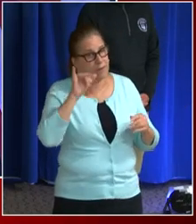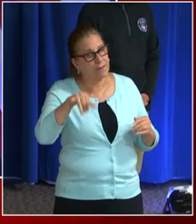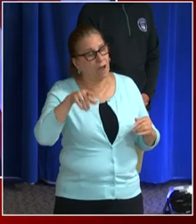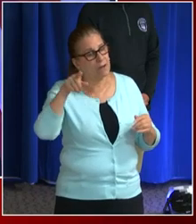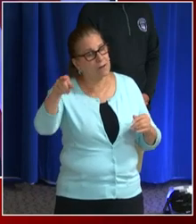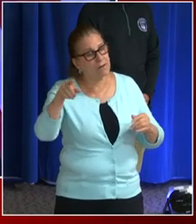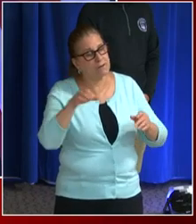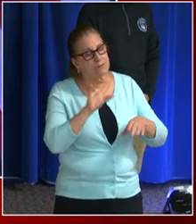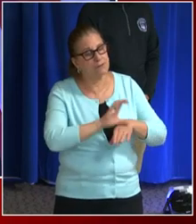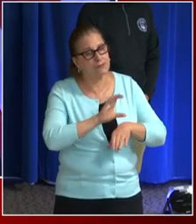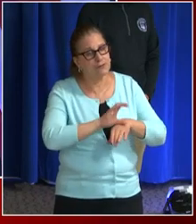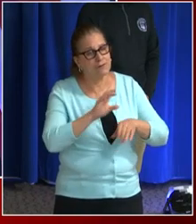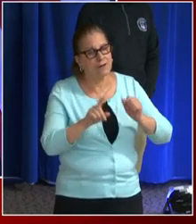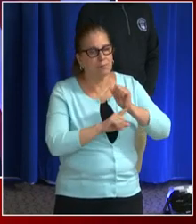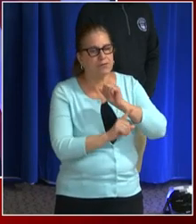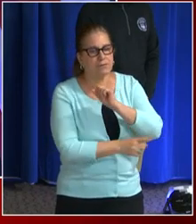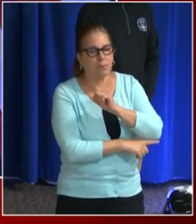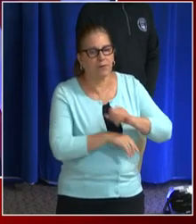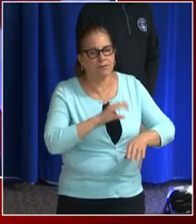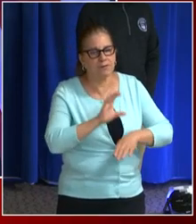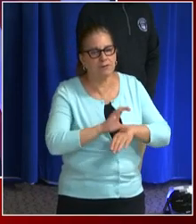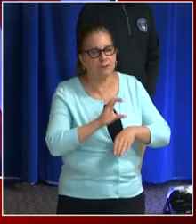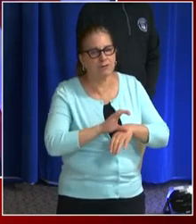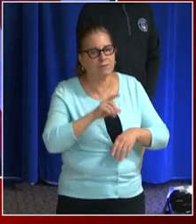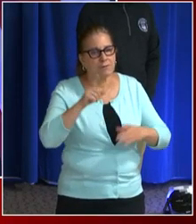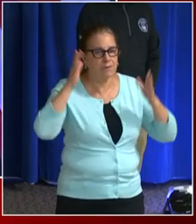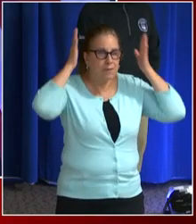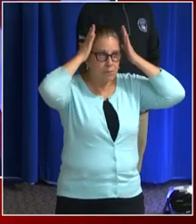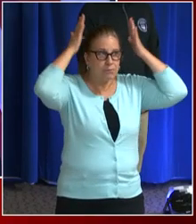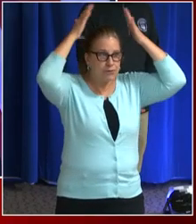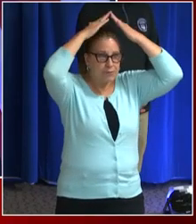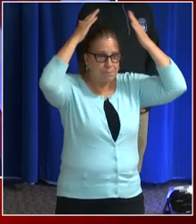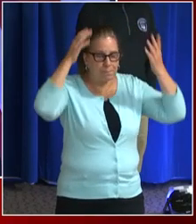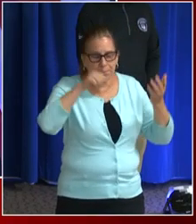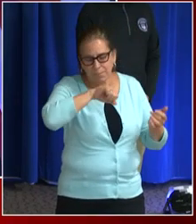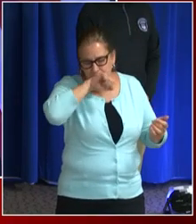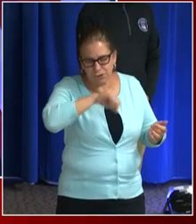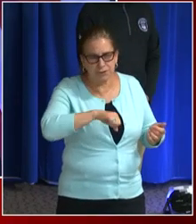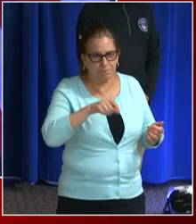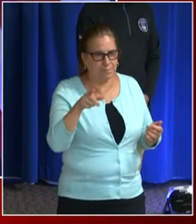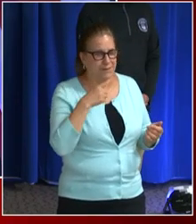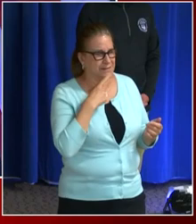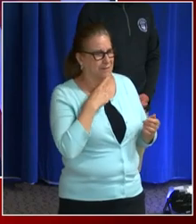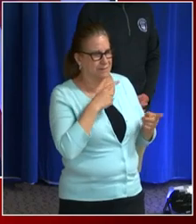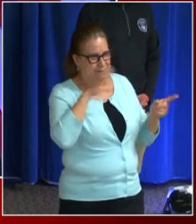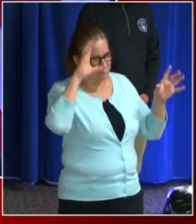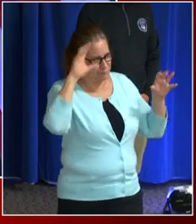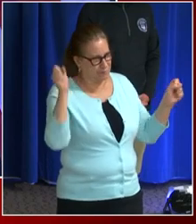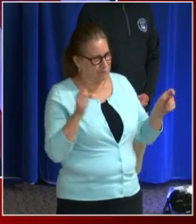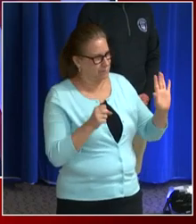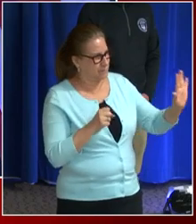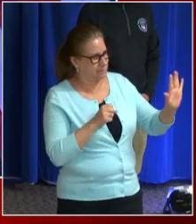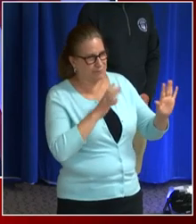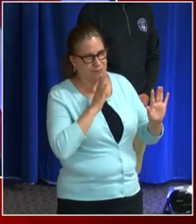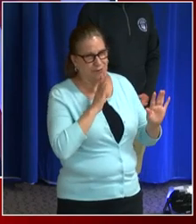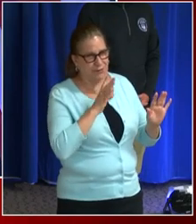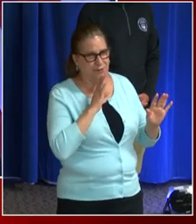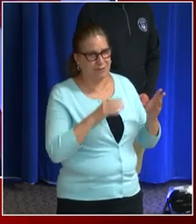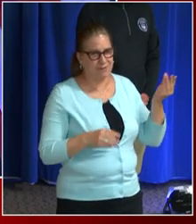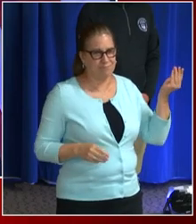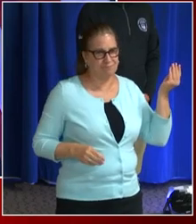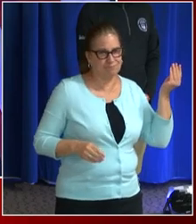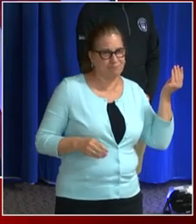denounced what the president did by using St. John's as a photo op, waving a Bible around. Do you have any